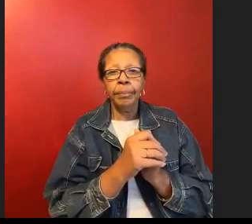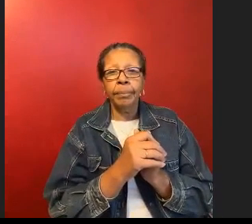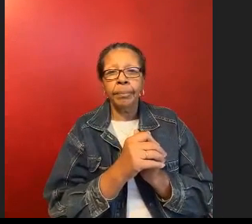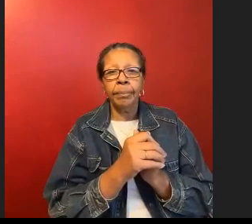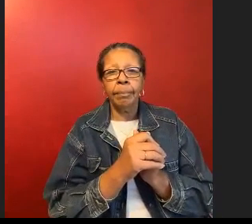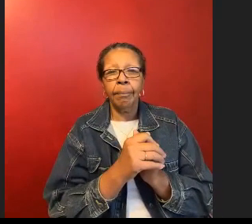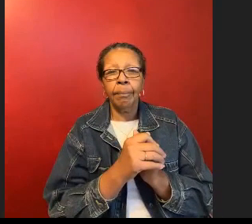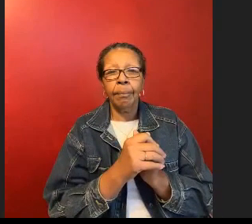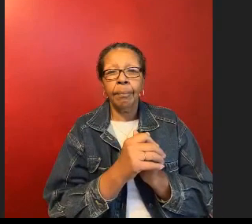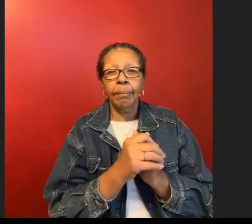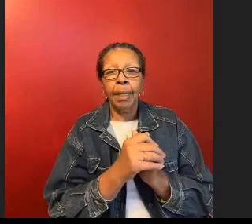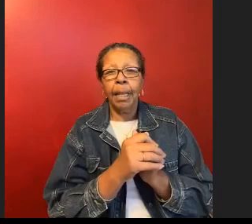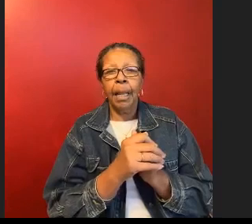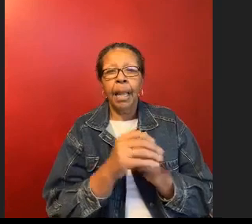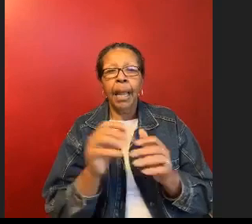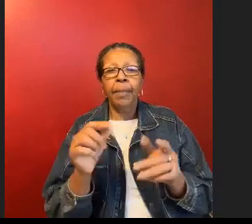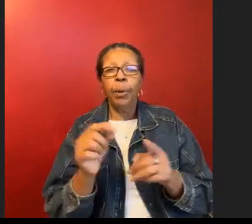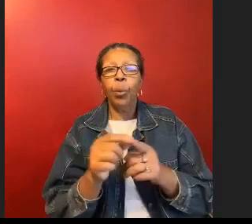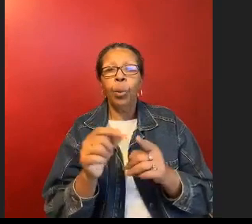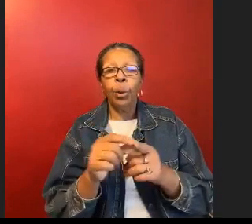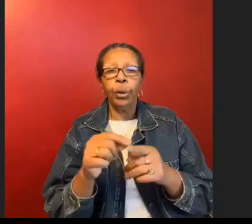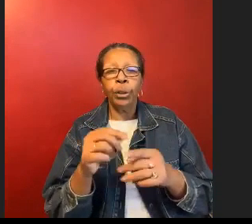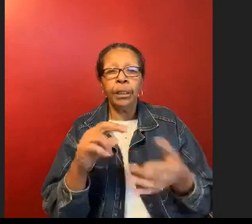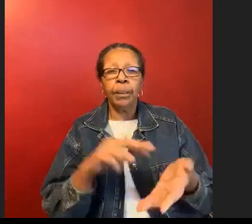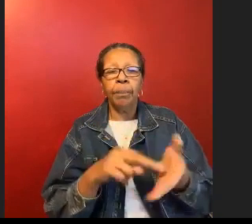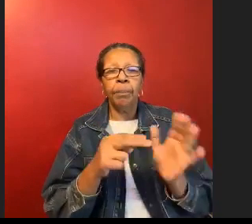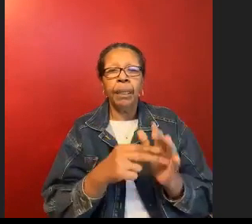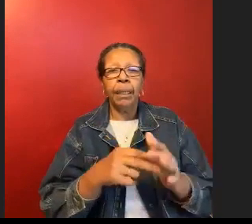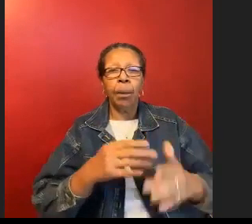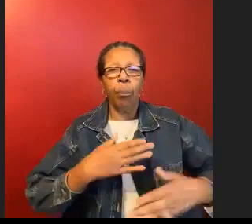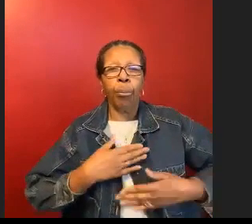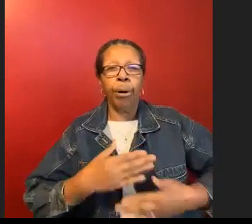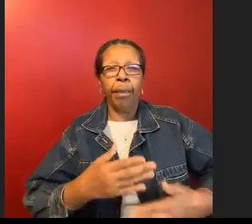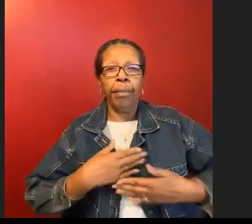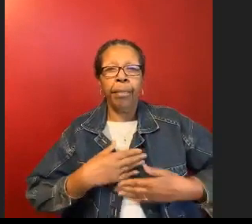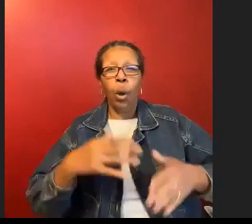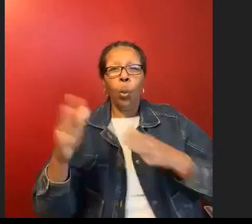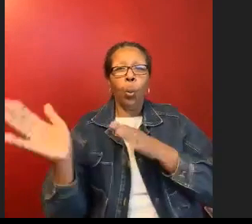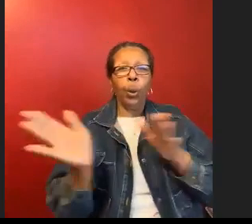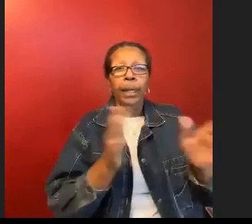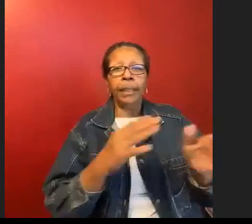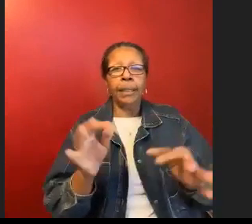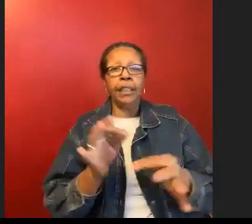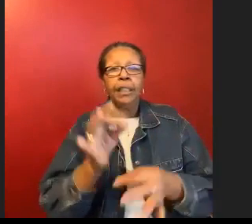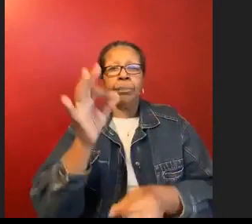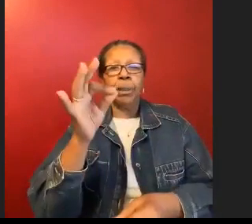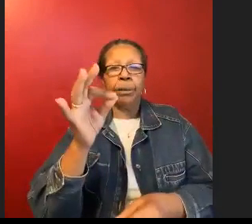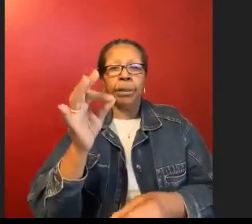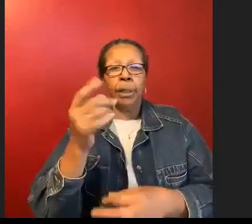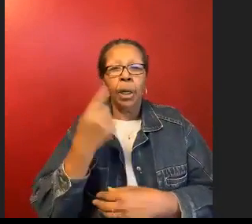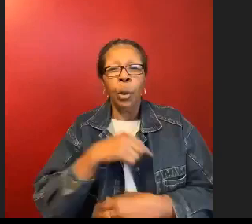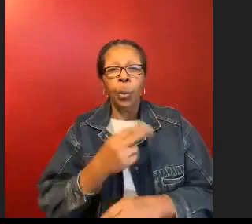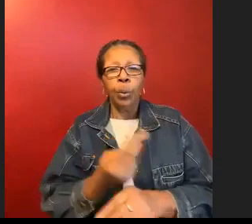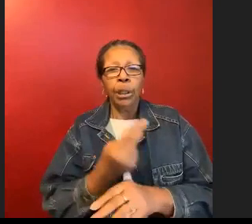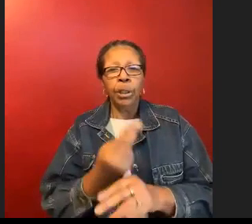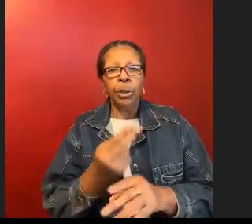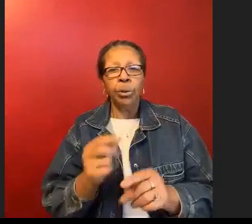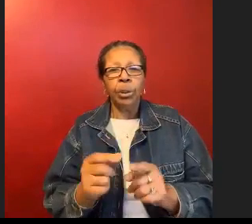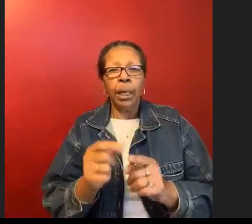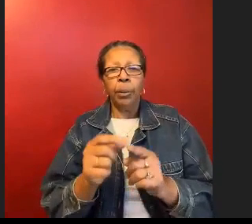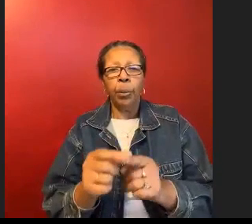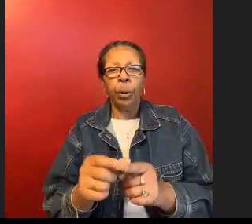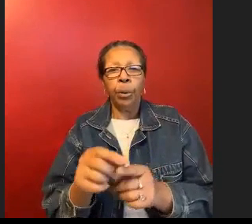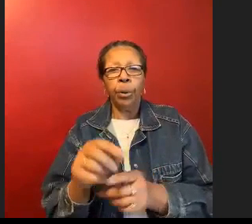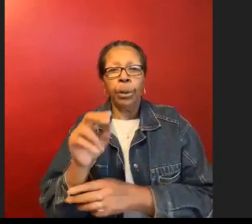means breath, it means wind, it means spirit. We use the word pneuma to mean what?